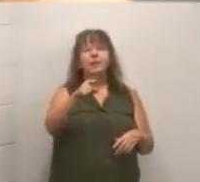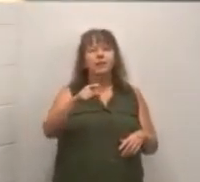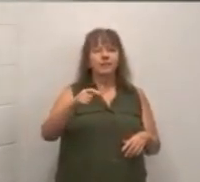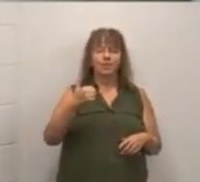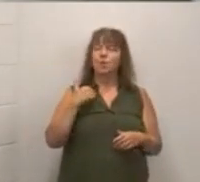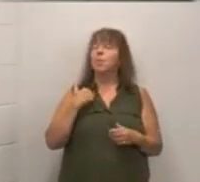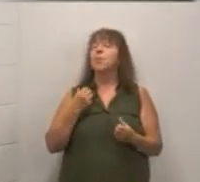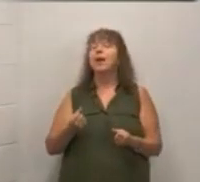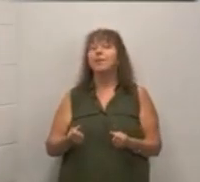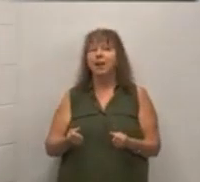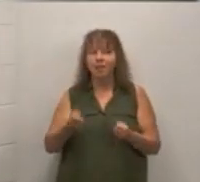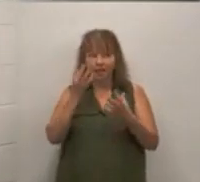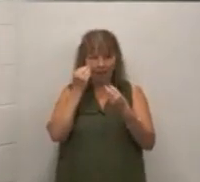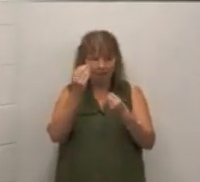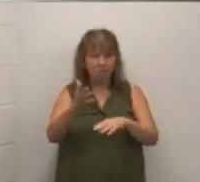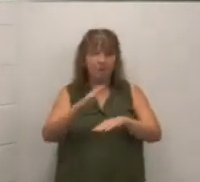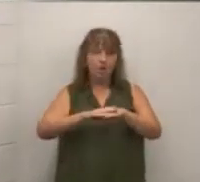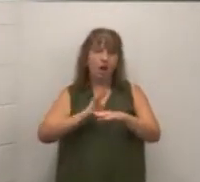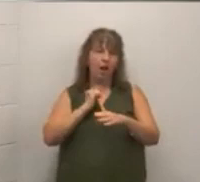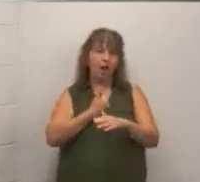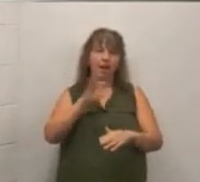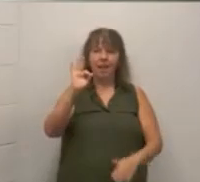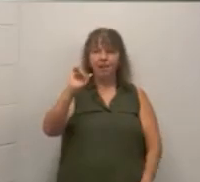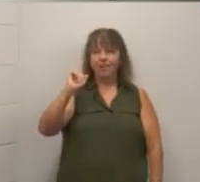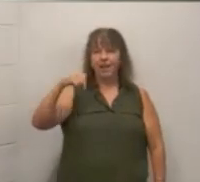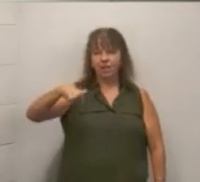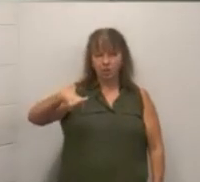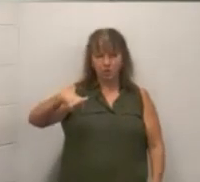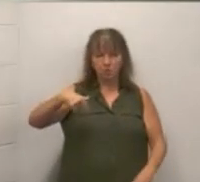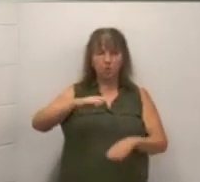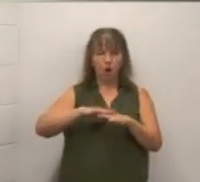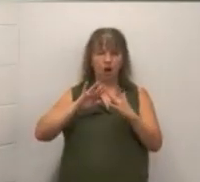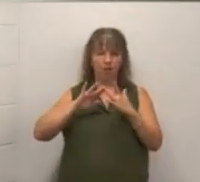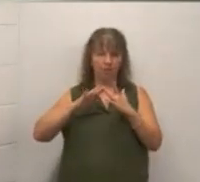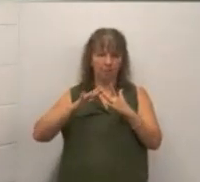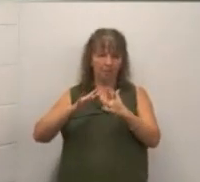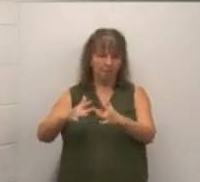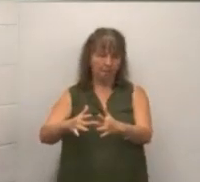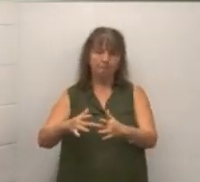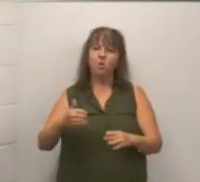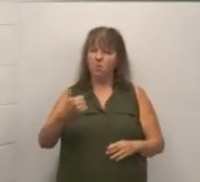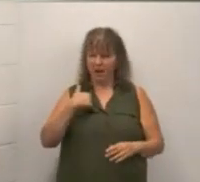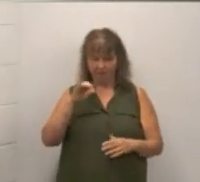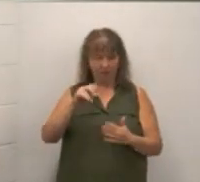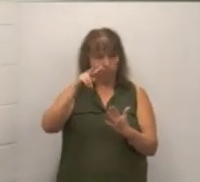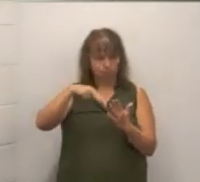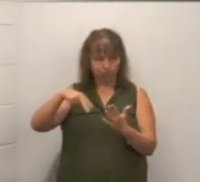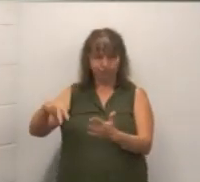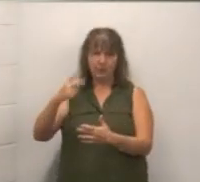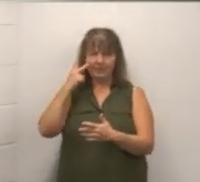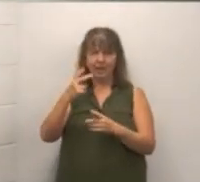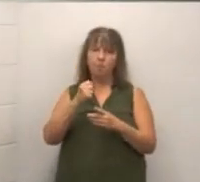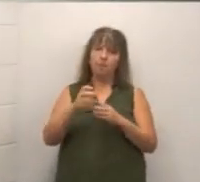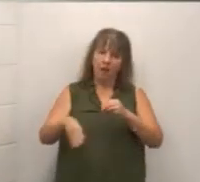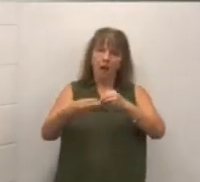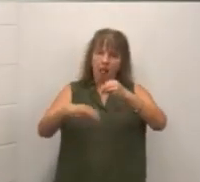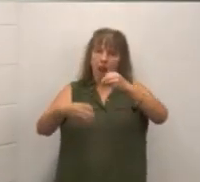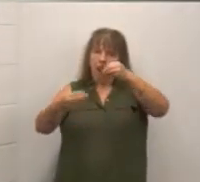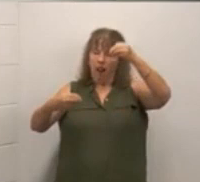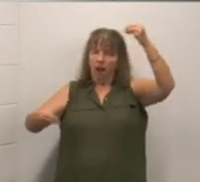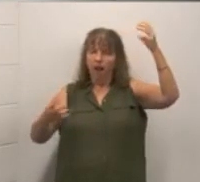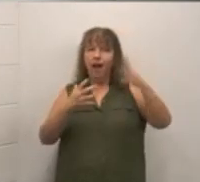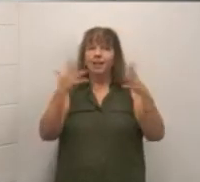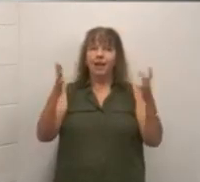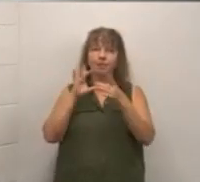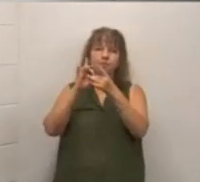have a lot of information in our FAQ document, which continues to be updated daily. And we've really expanded that document relative